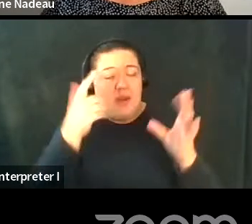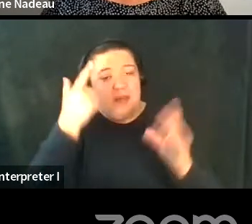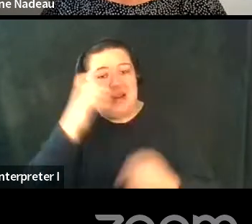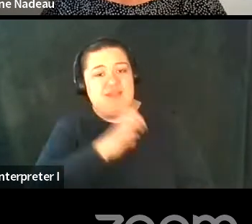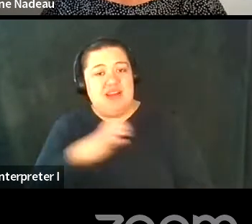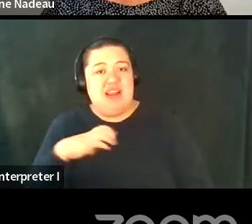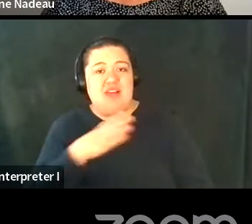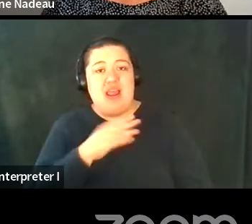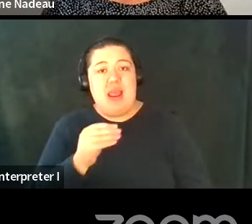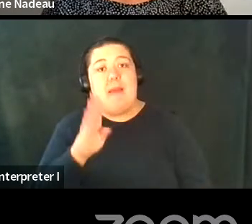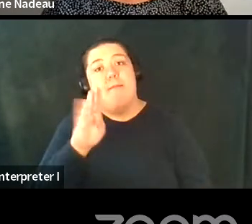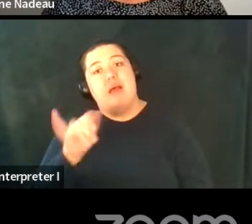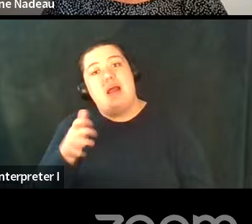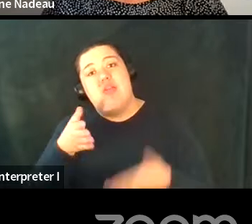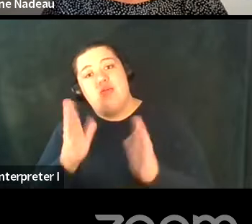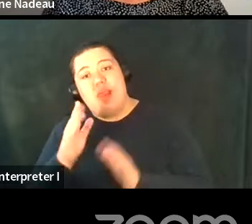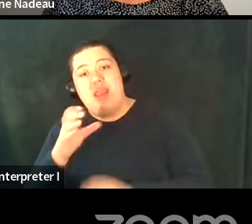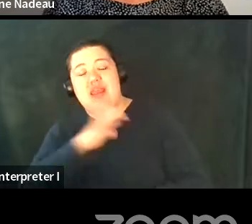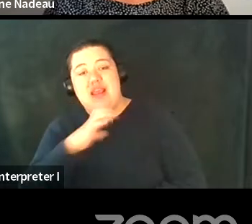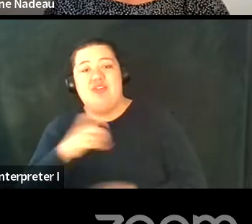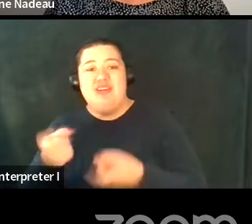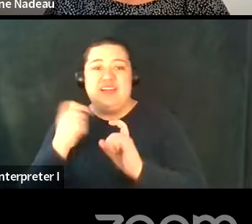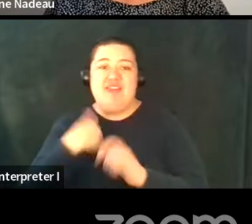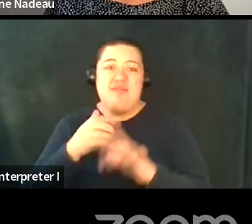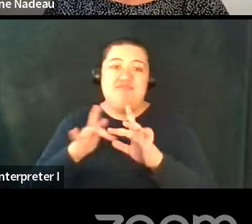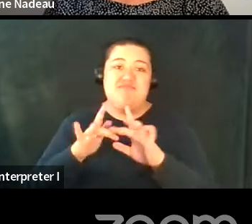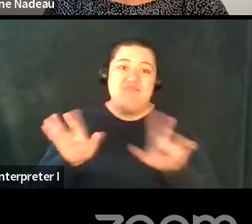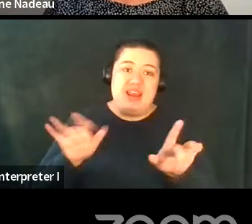the way, council, give me a blank check and I'm not going to respond